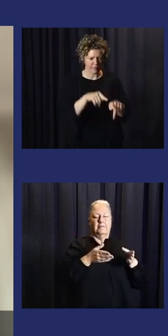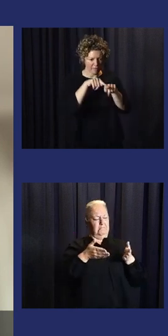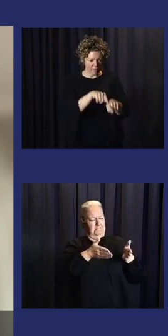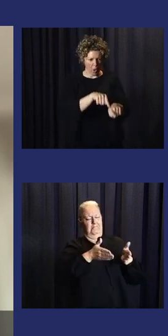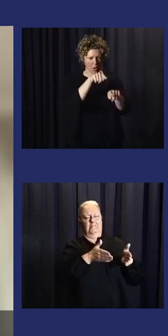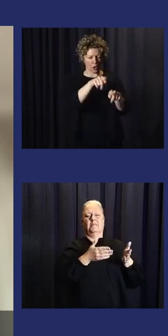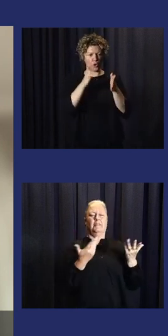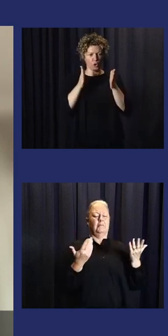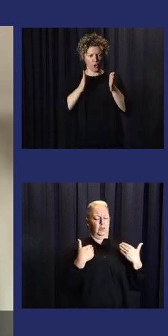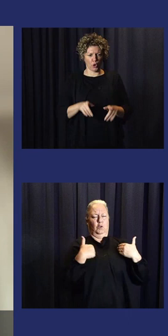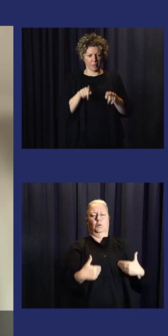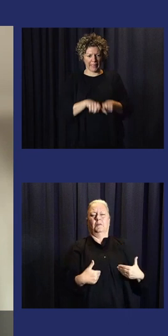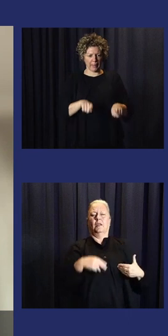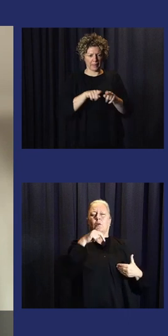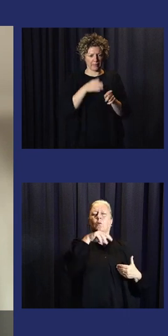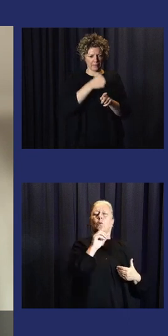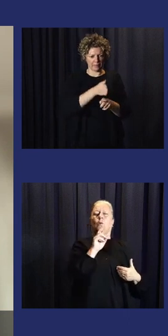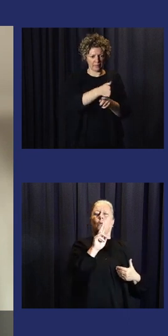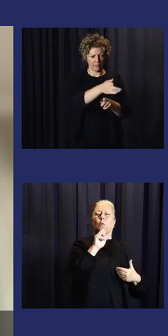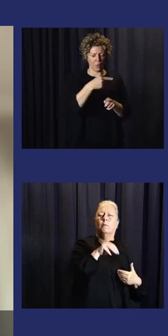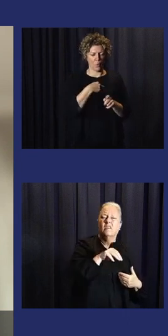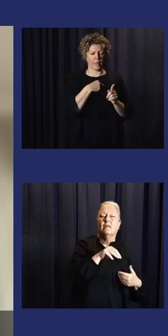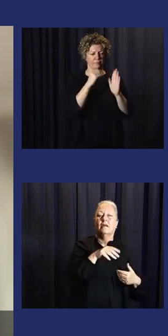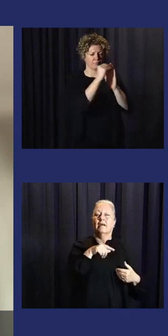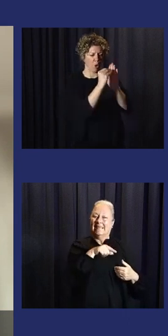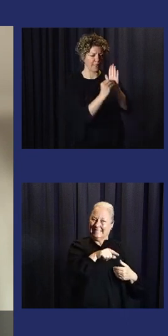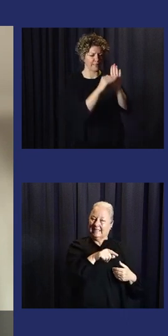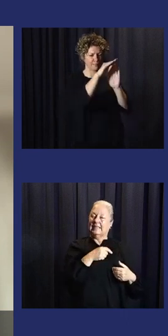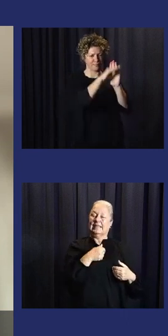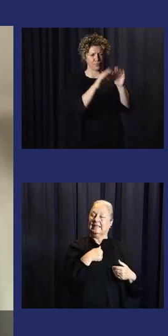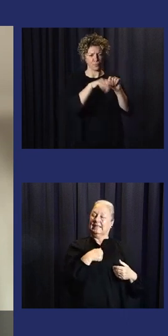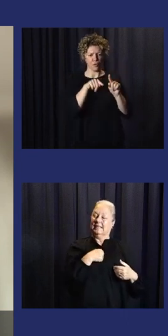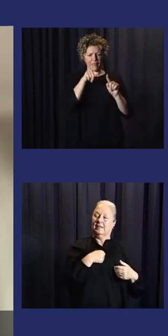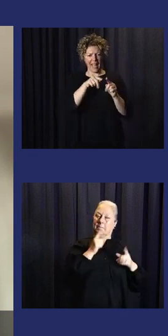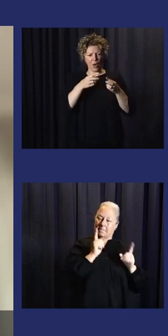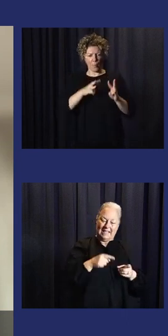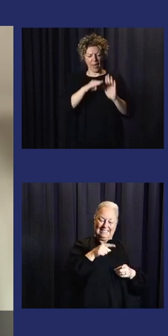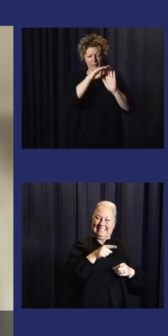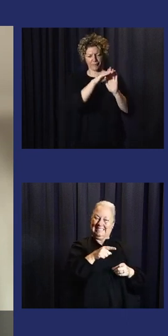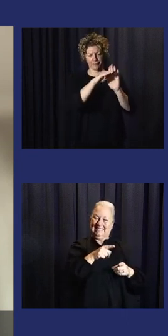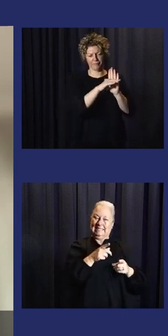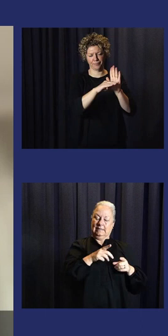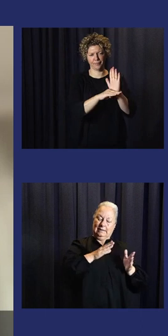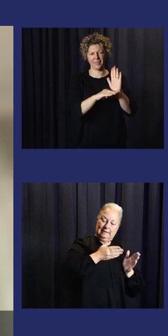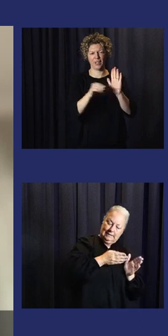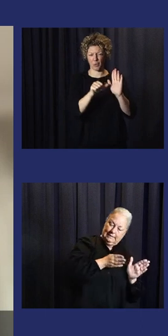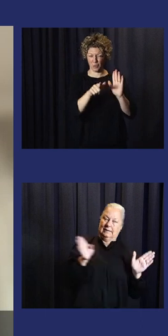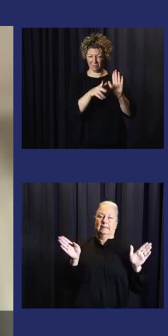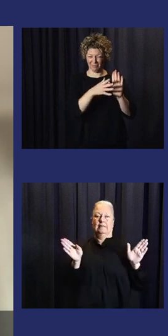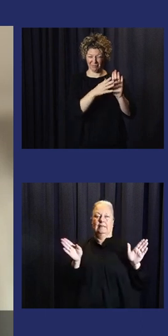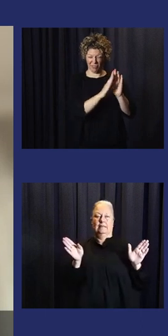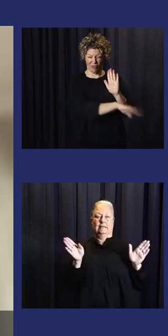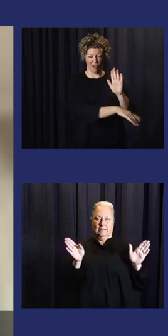concept of the human norm, and we build policy around that, and we need to break beyond that.